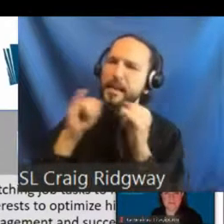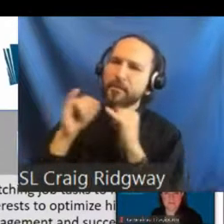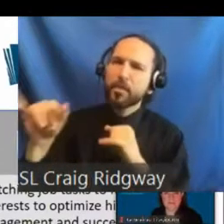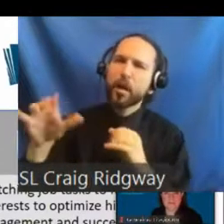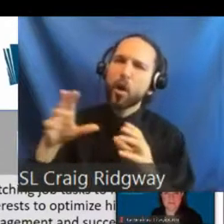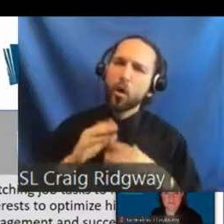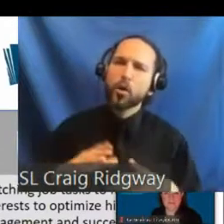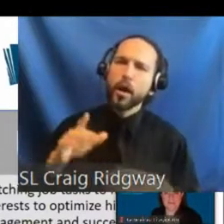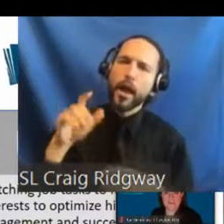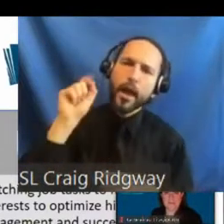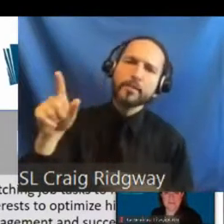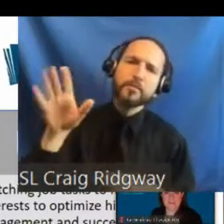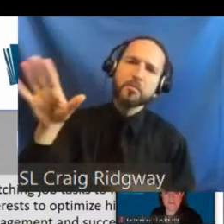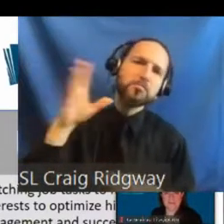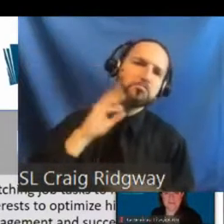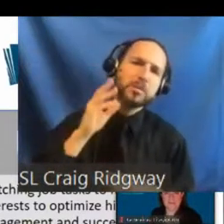the industry.